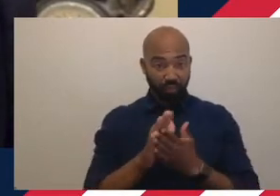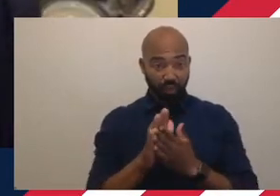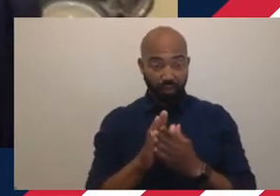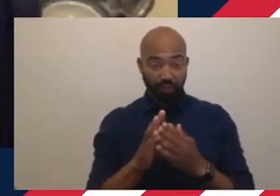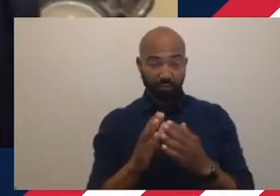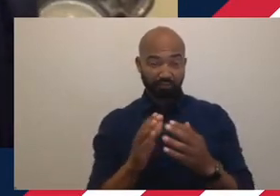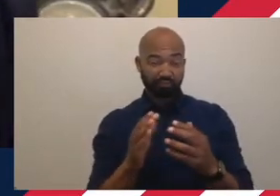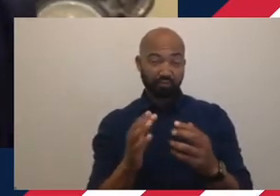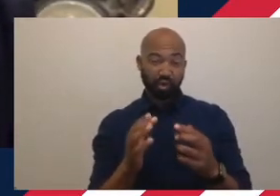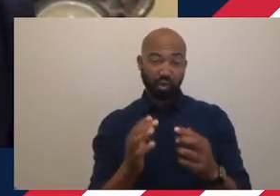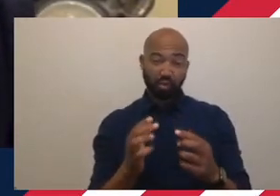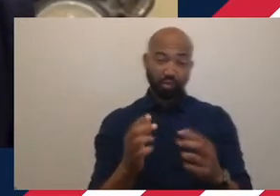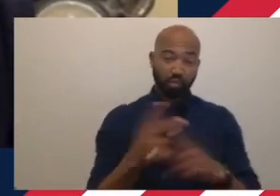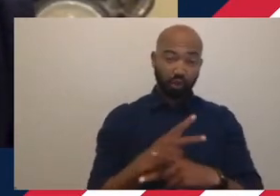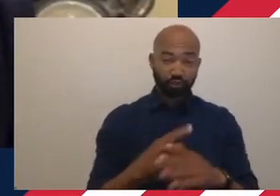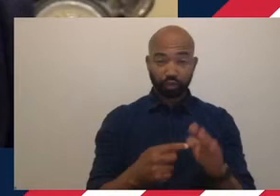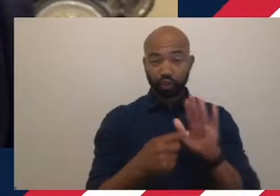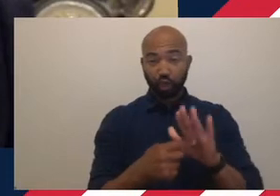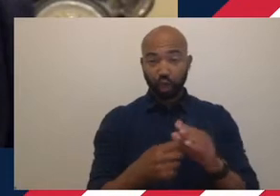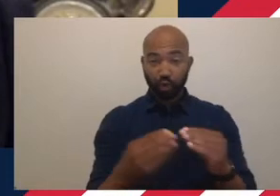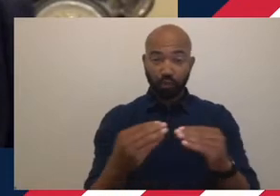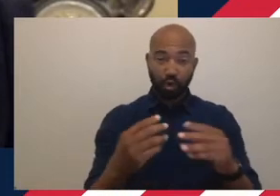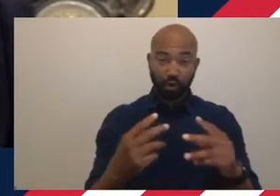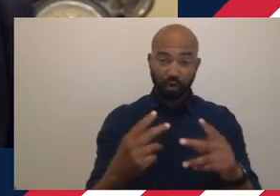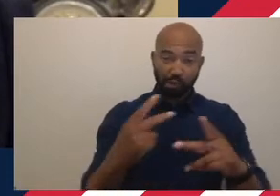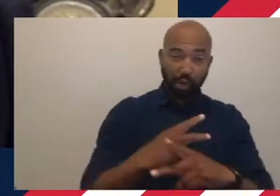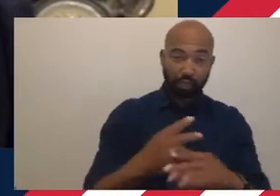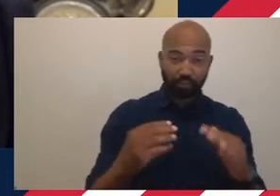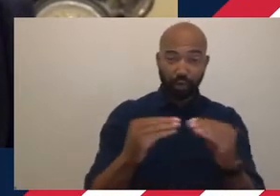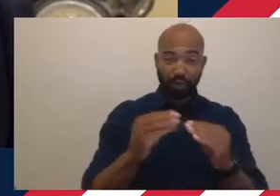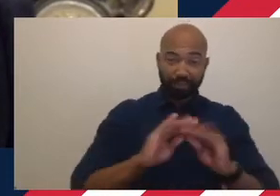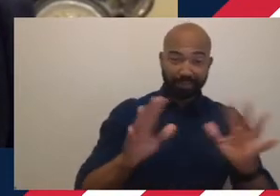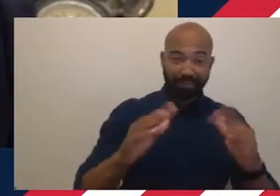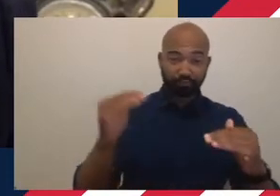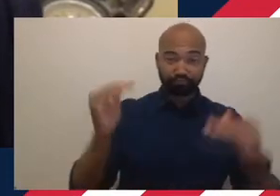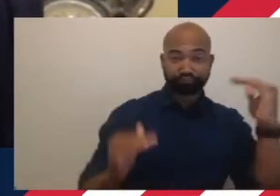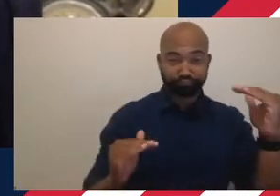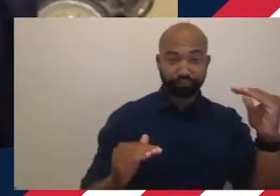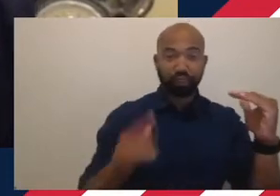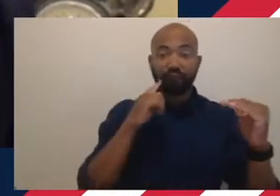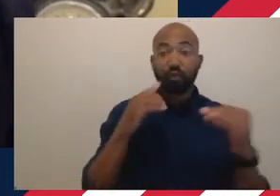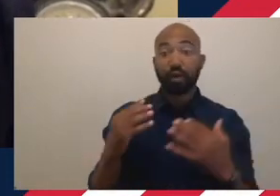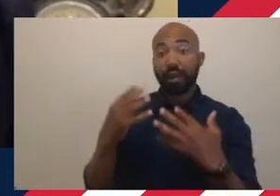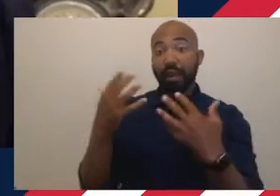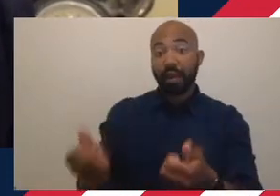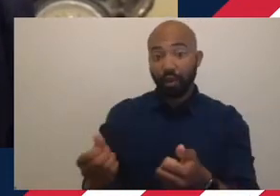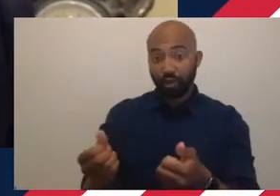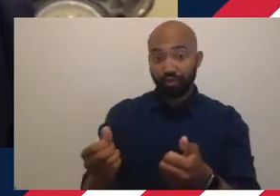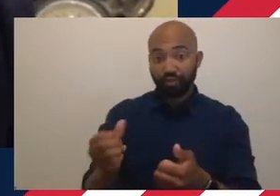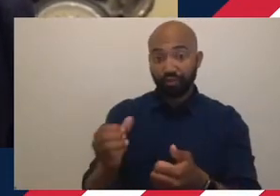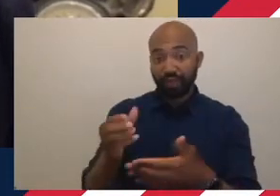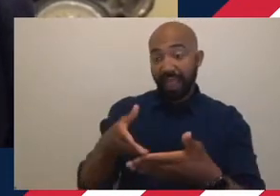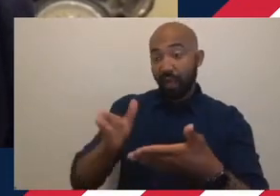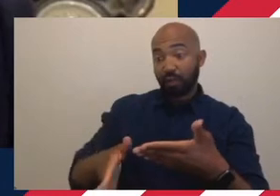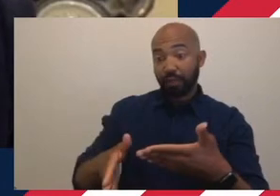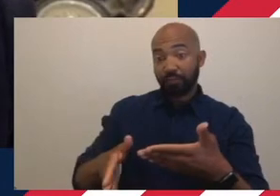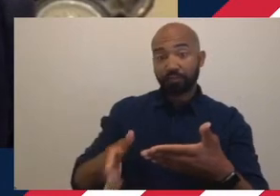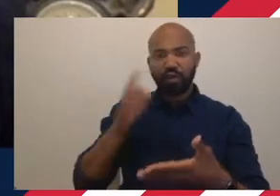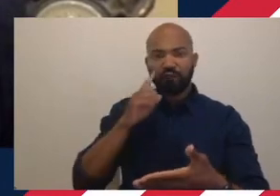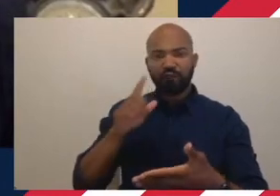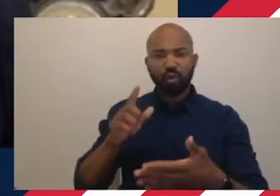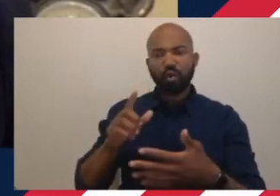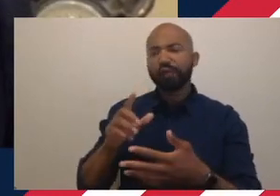these existing disparities in health outcomes, particularly vulnerable communities, the working